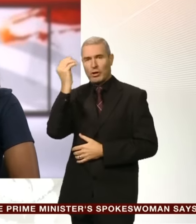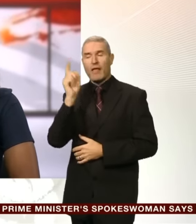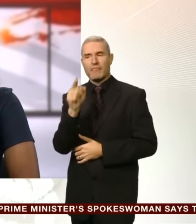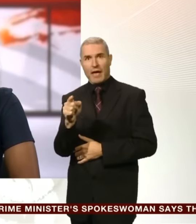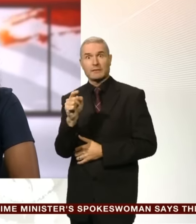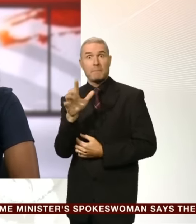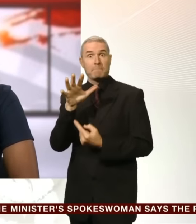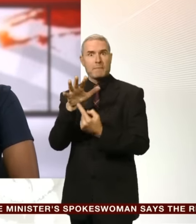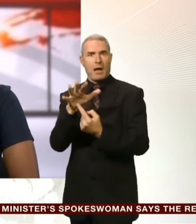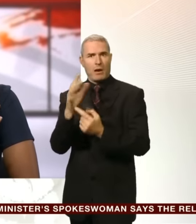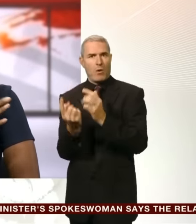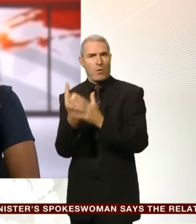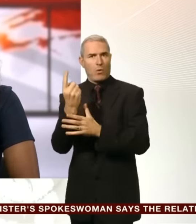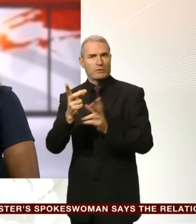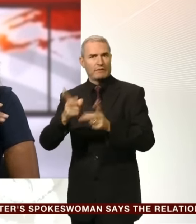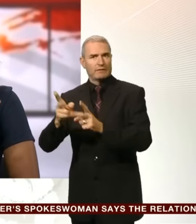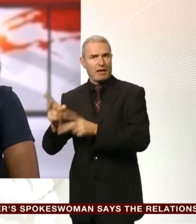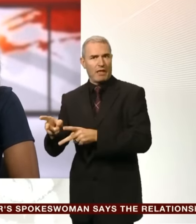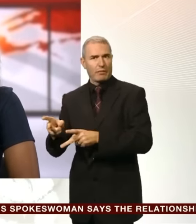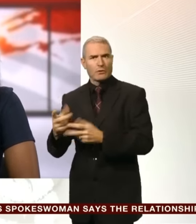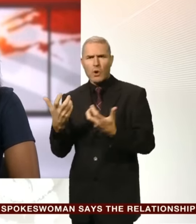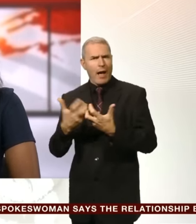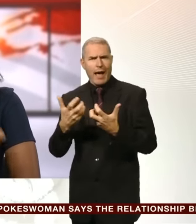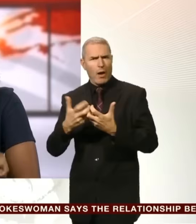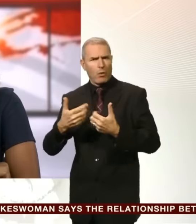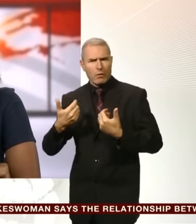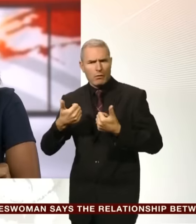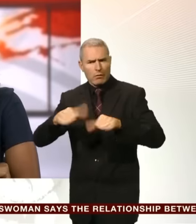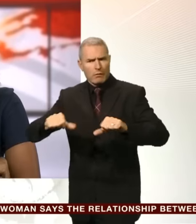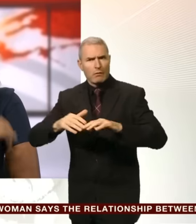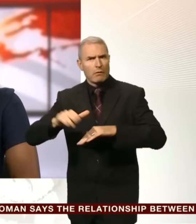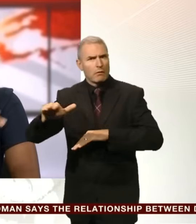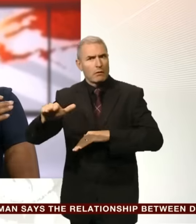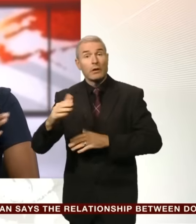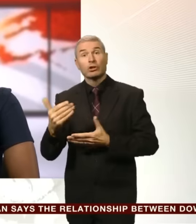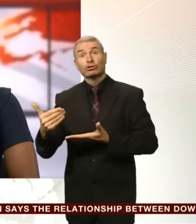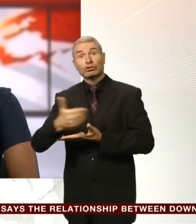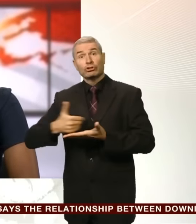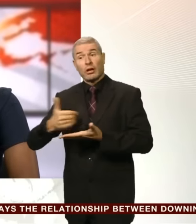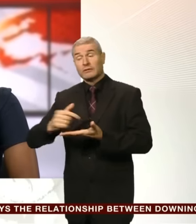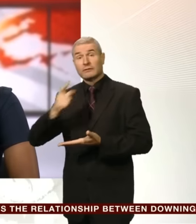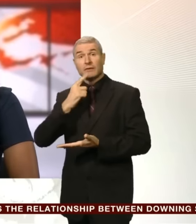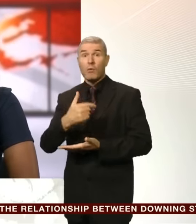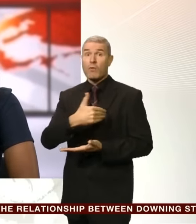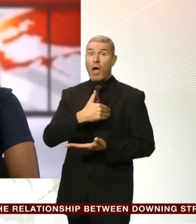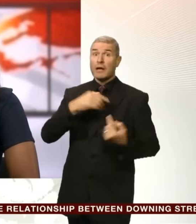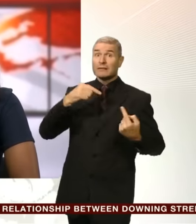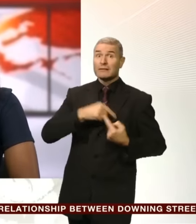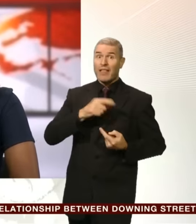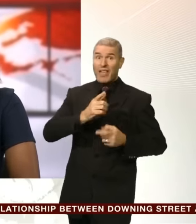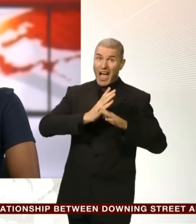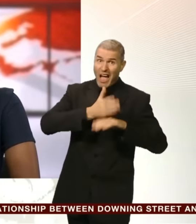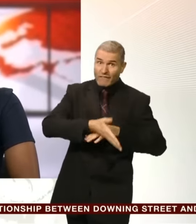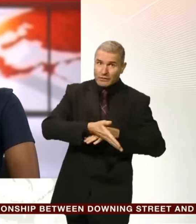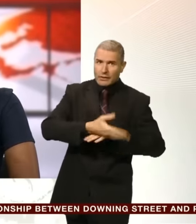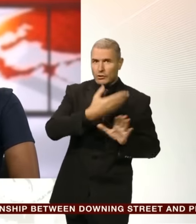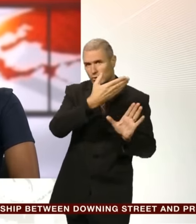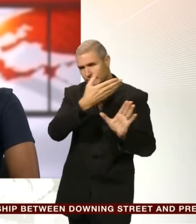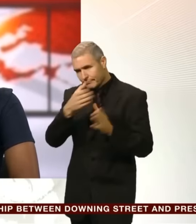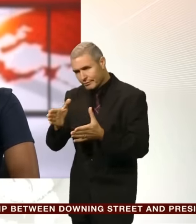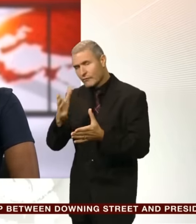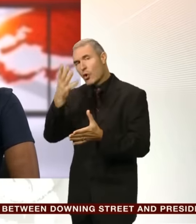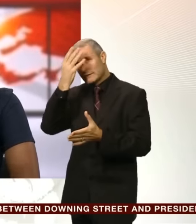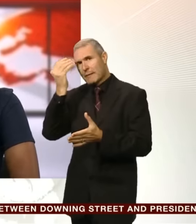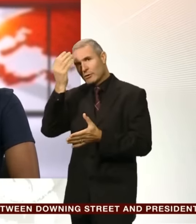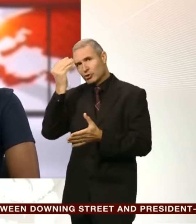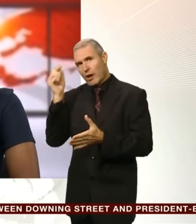cause of death. But where do you go with this? How do you go forward? The charities say, well, what happened with heart disease, all that effort now needs to come into